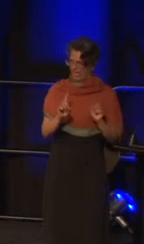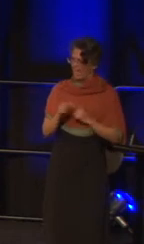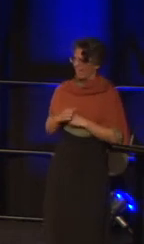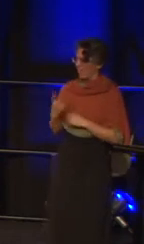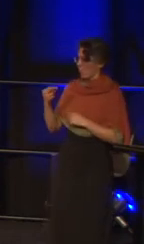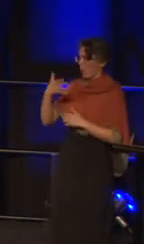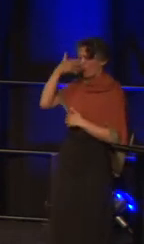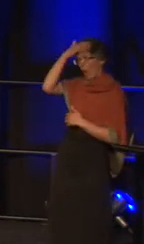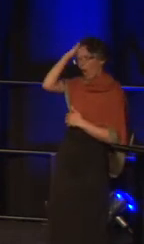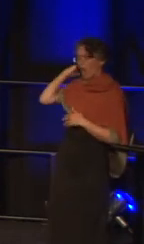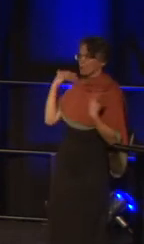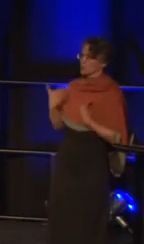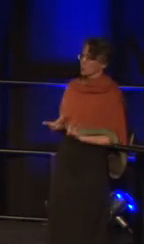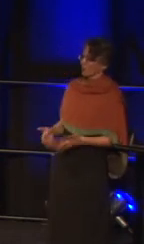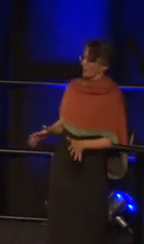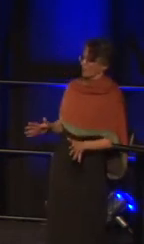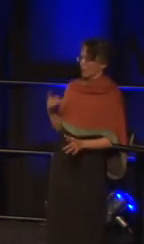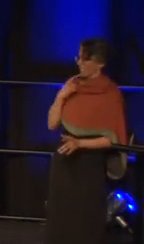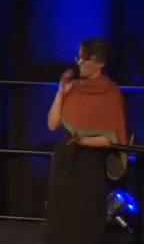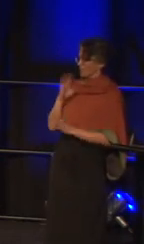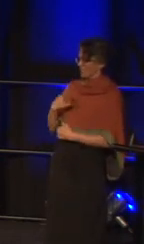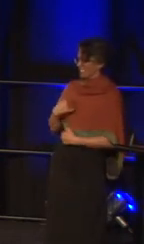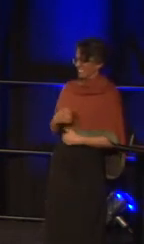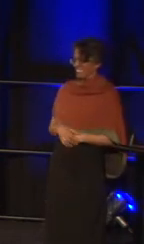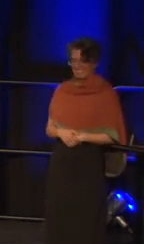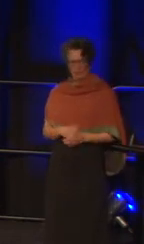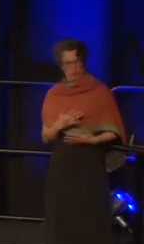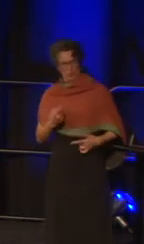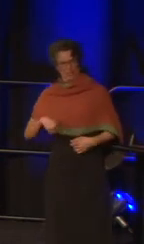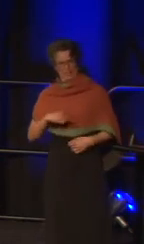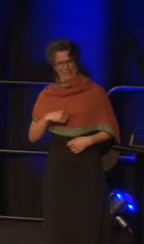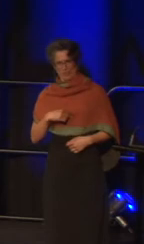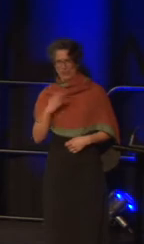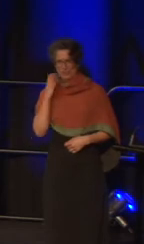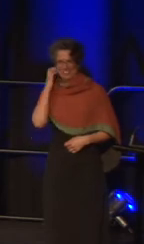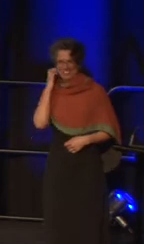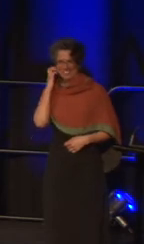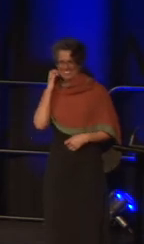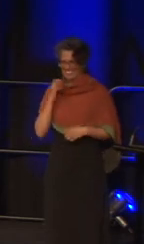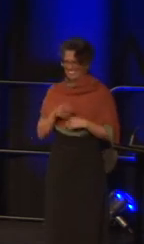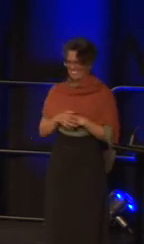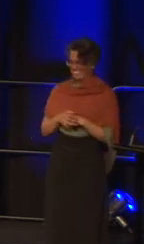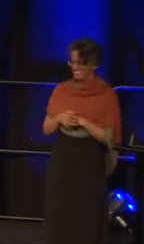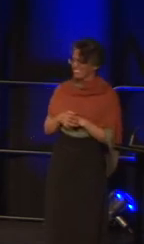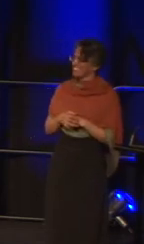guy in a suit. It's easy to miss. Right, you're saying there's too many of us around.